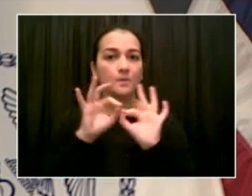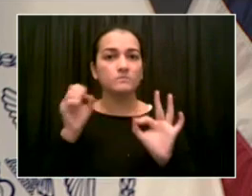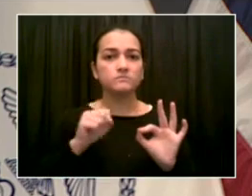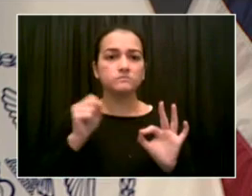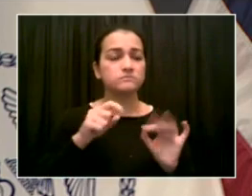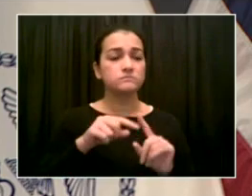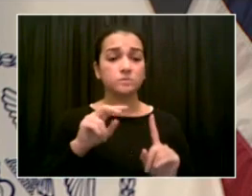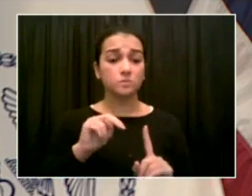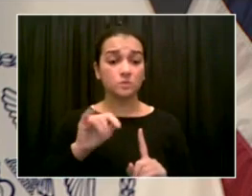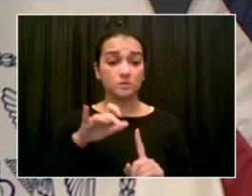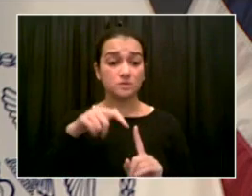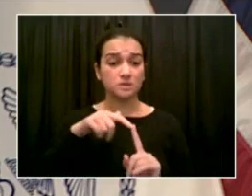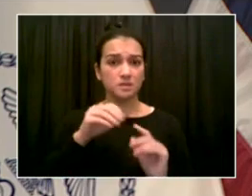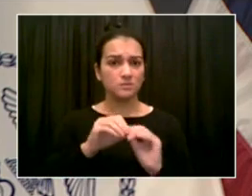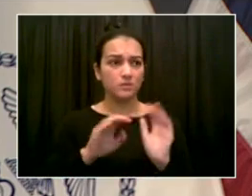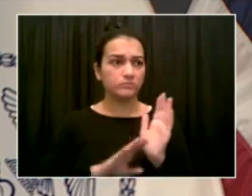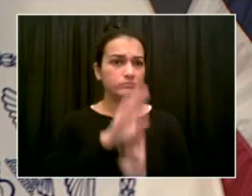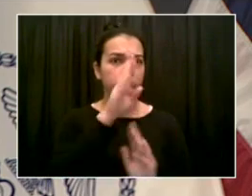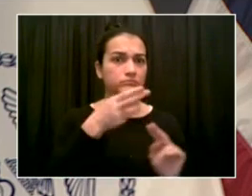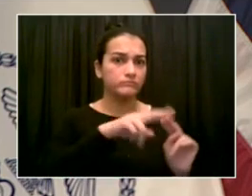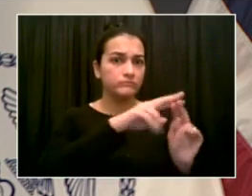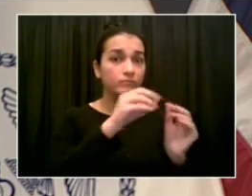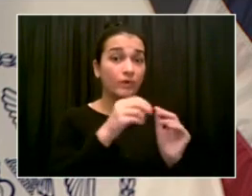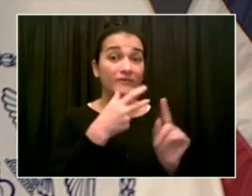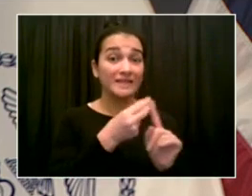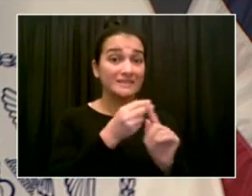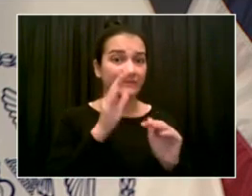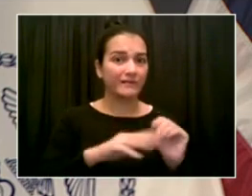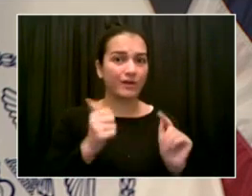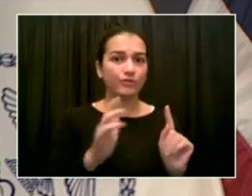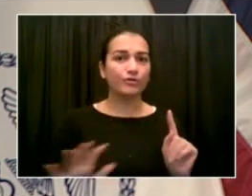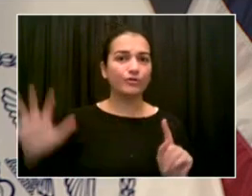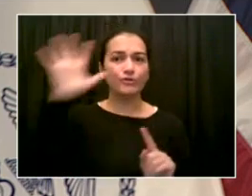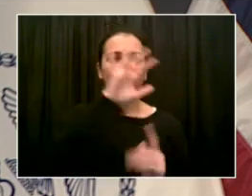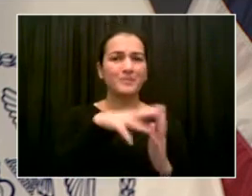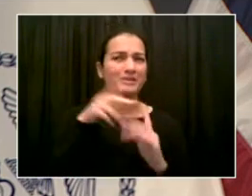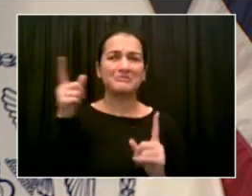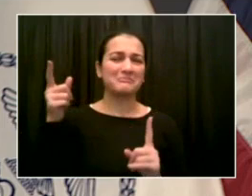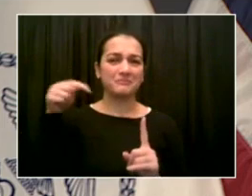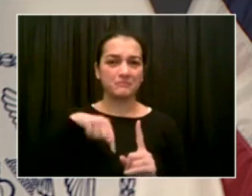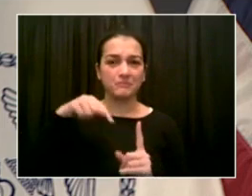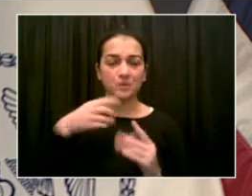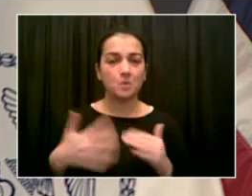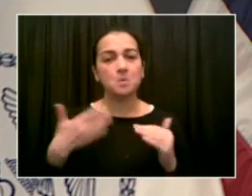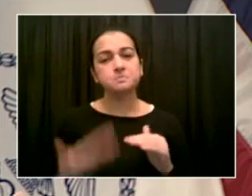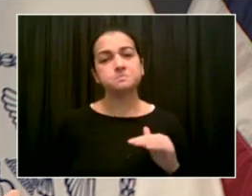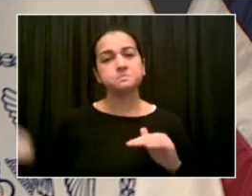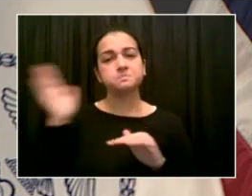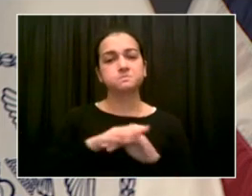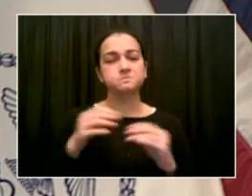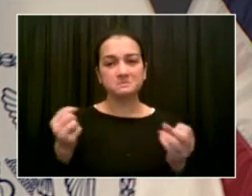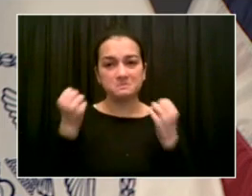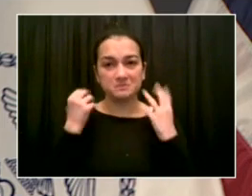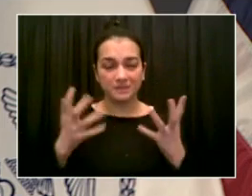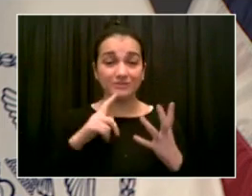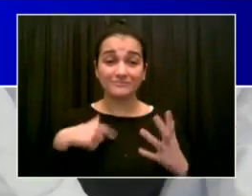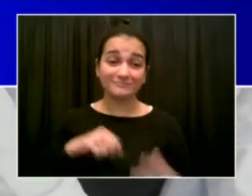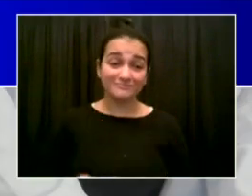now because of the high level of vaccination. And you should be proud of that, all of you, because you made it happen. Listen to this. As of